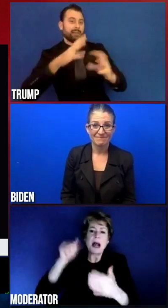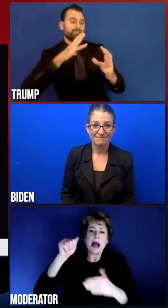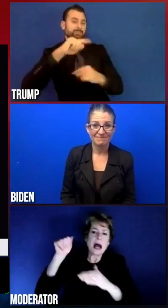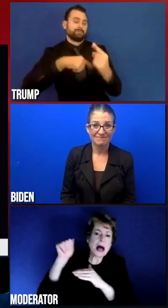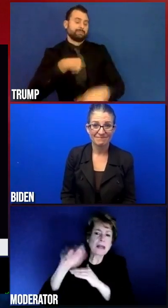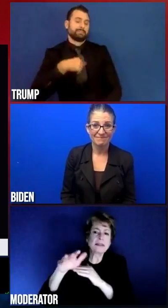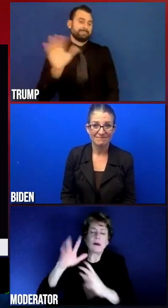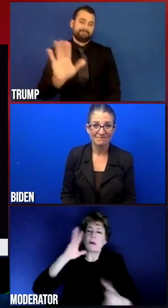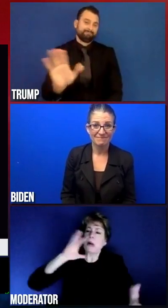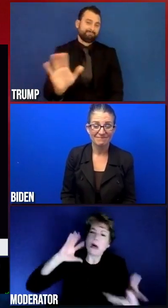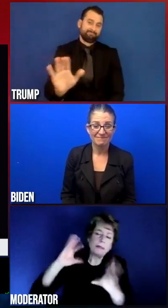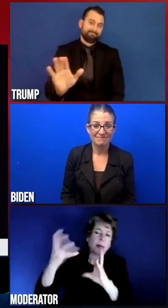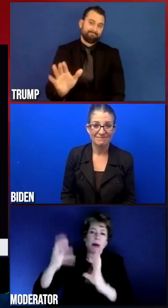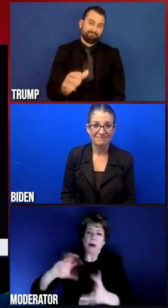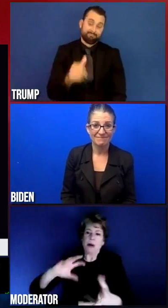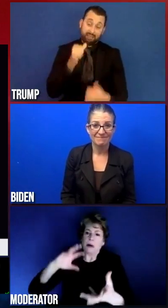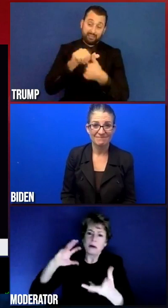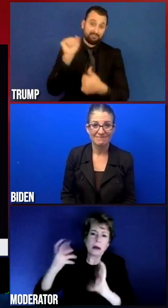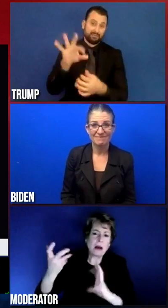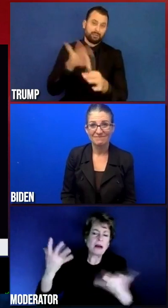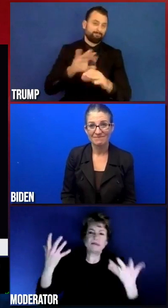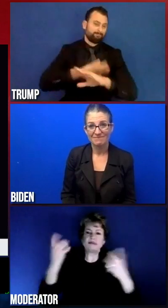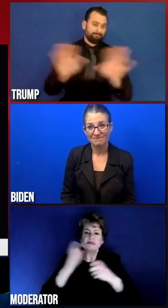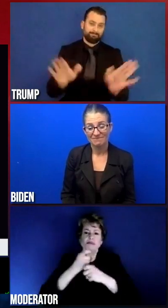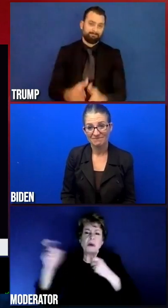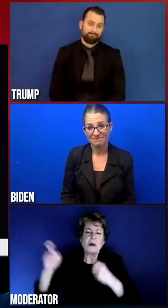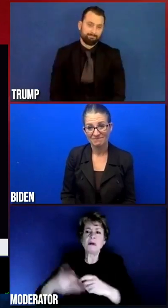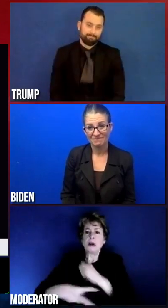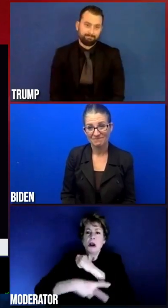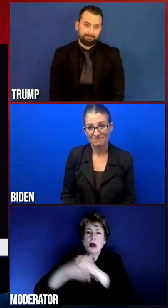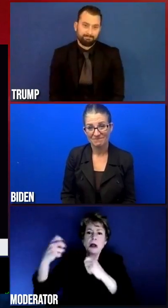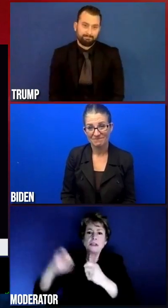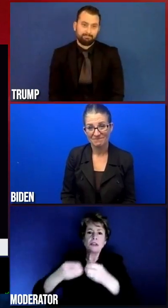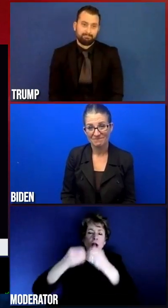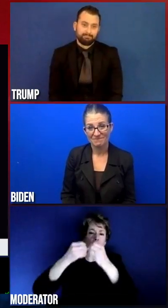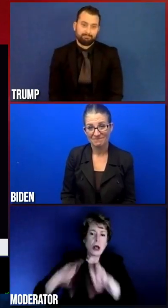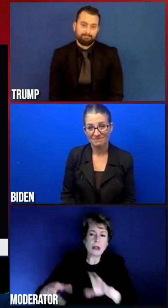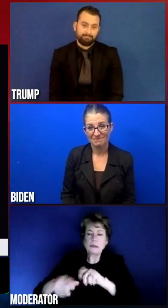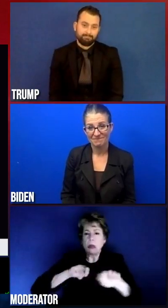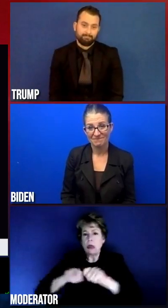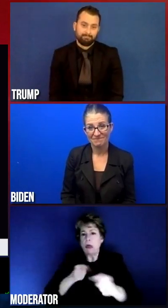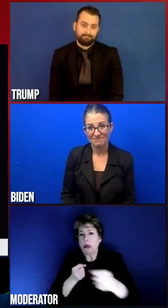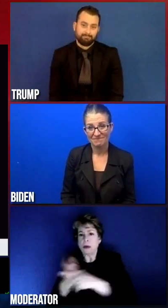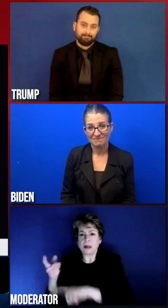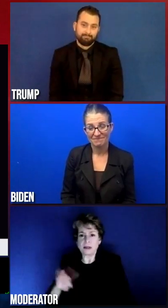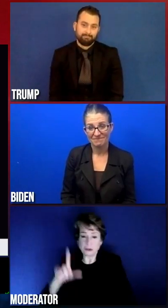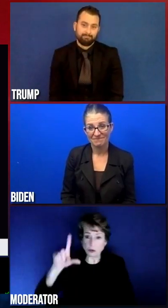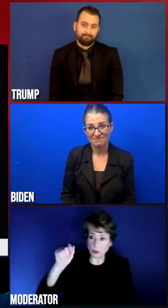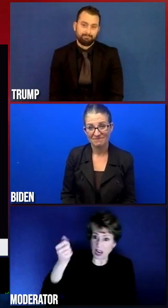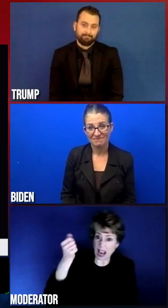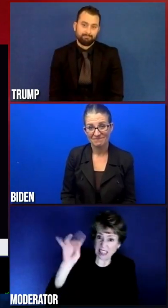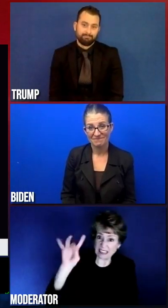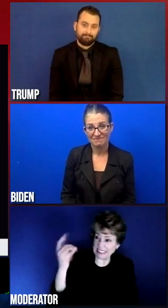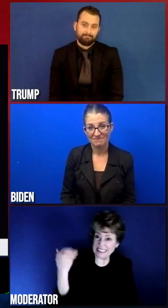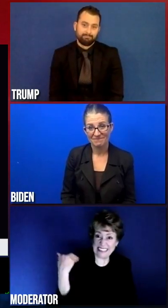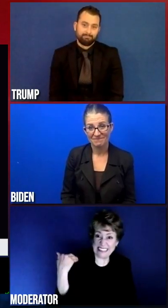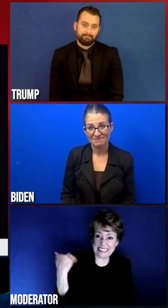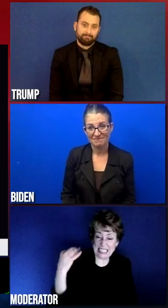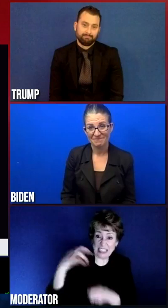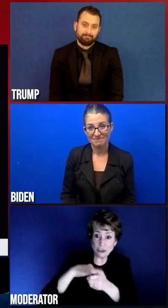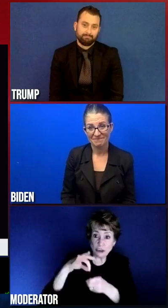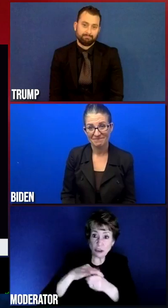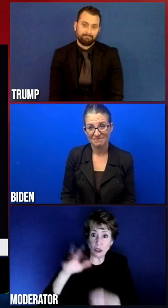rigged, that it's going to lead to fraud. But in 2018, in the last midterm election, 31 million people